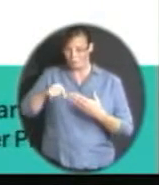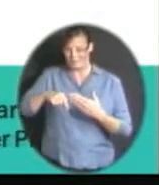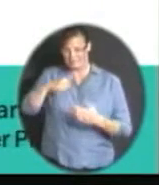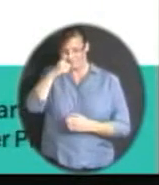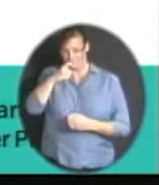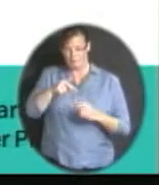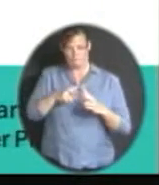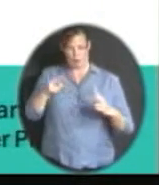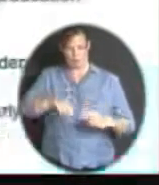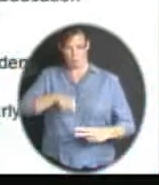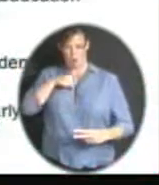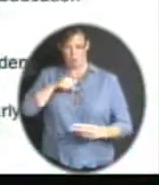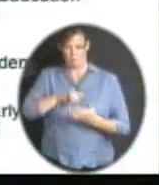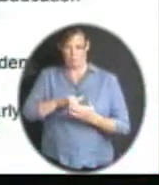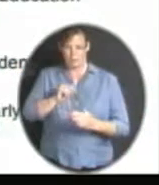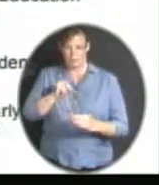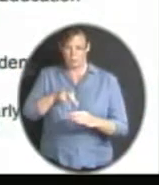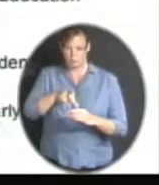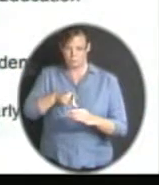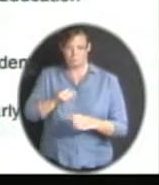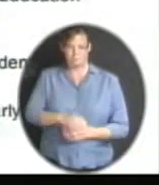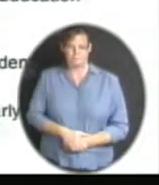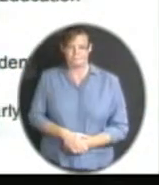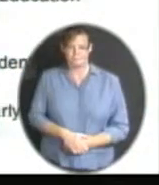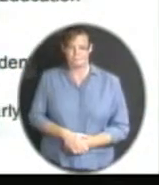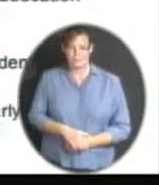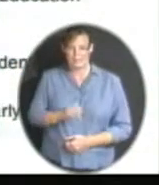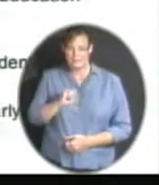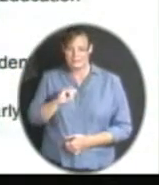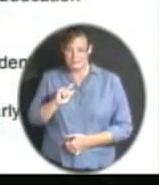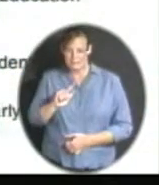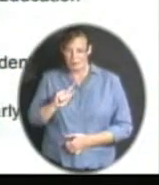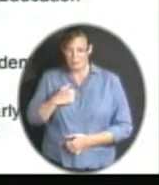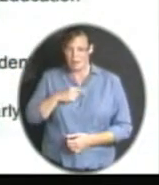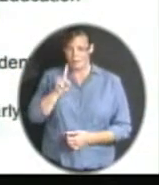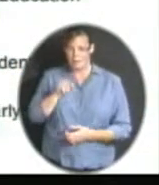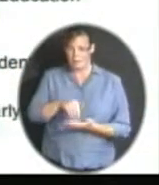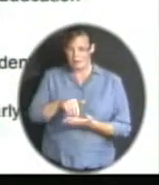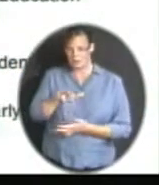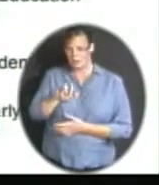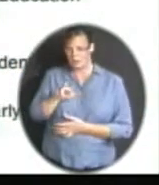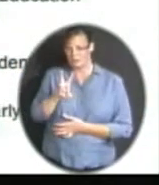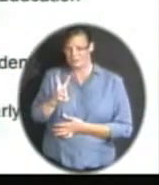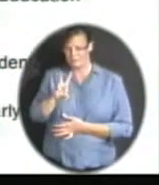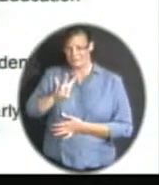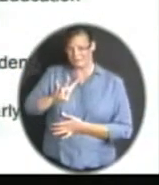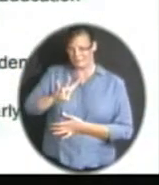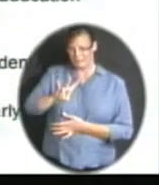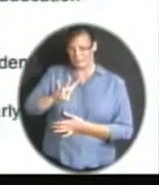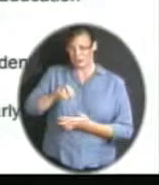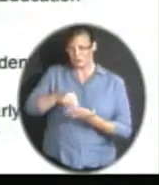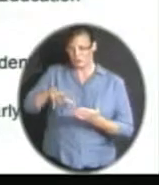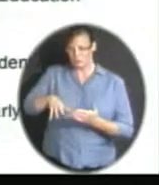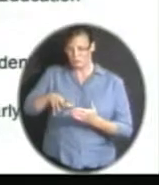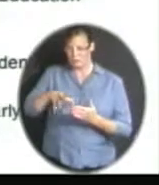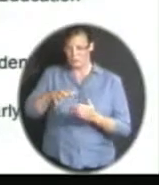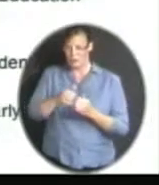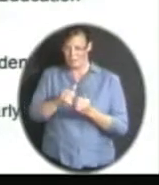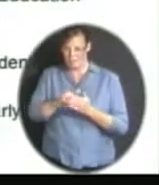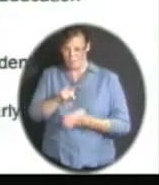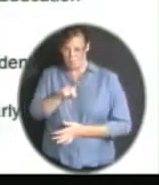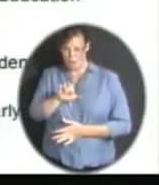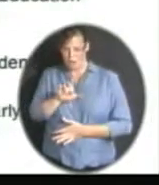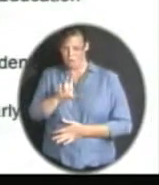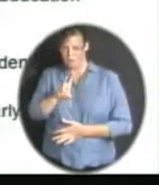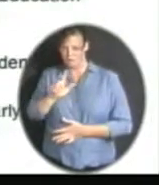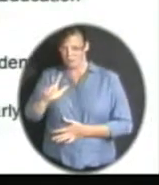that participation. For sail, we had 1,367 students, and of that number,